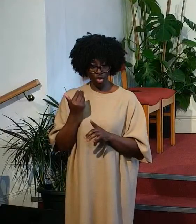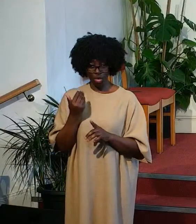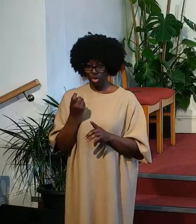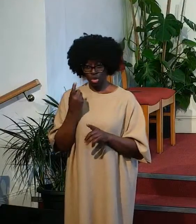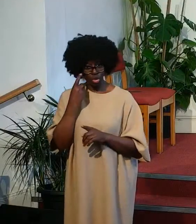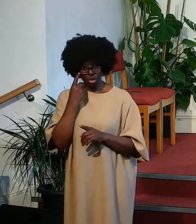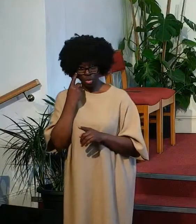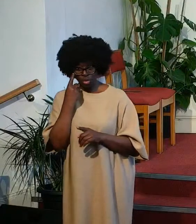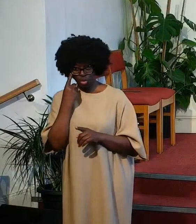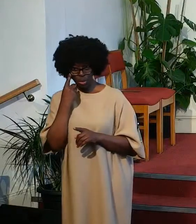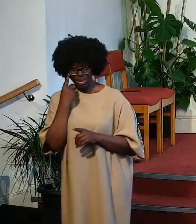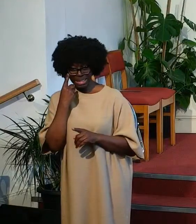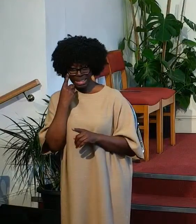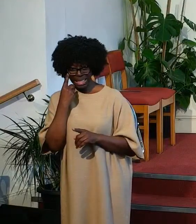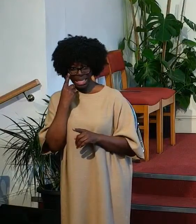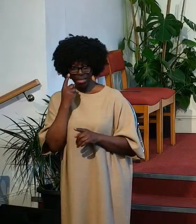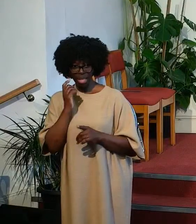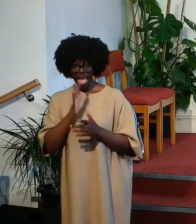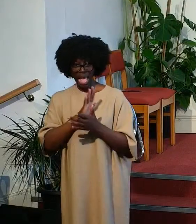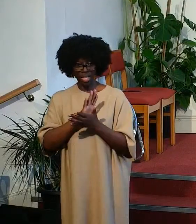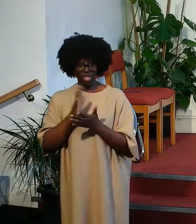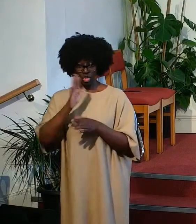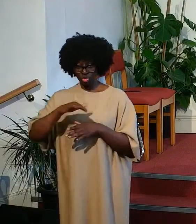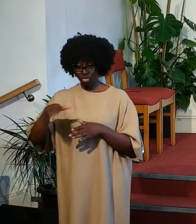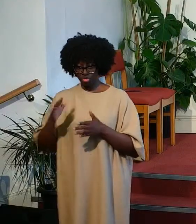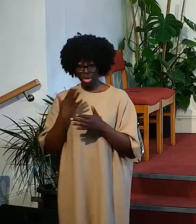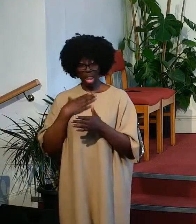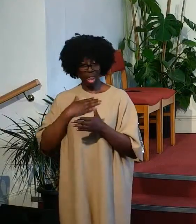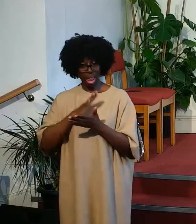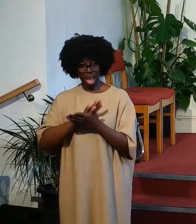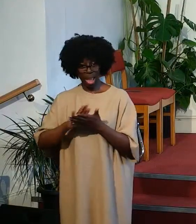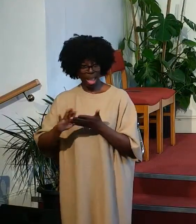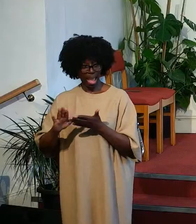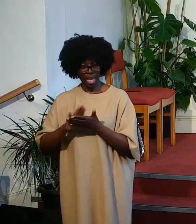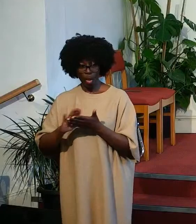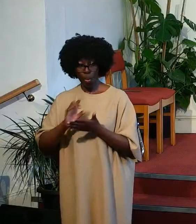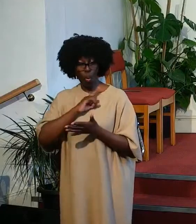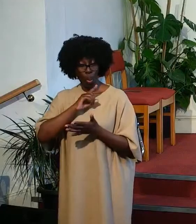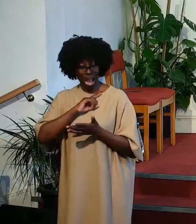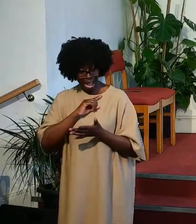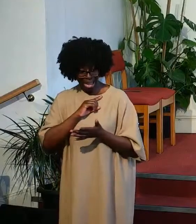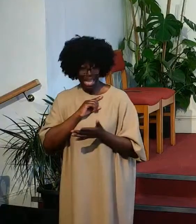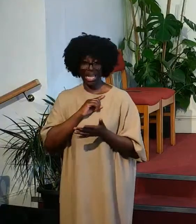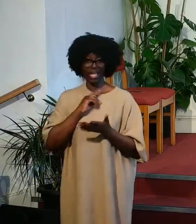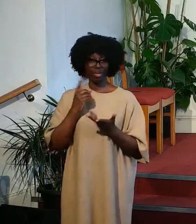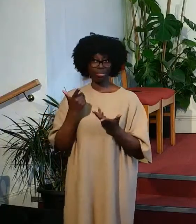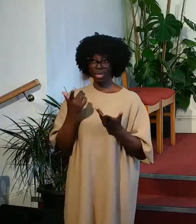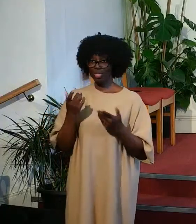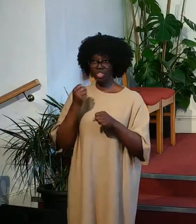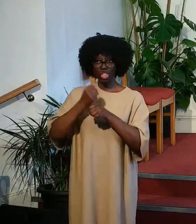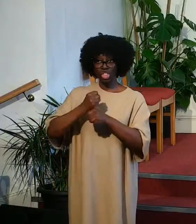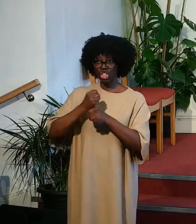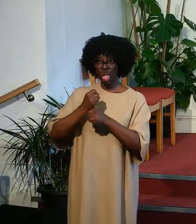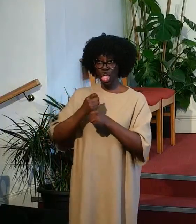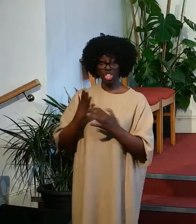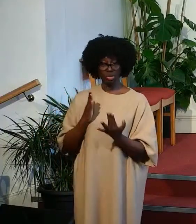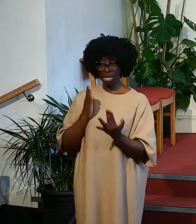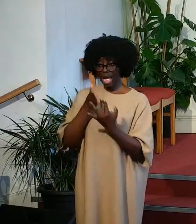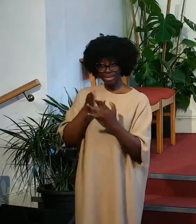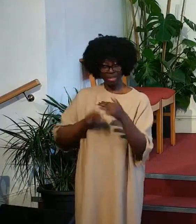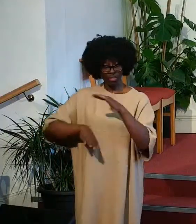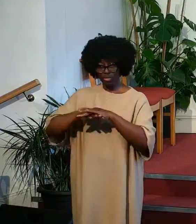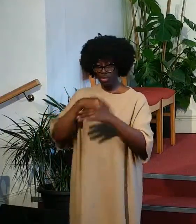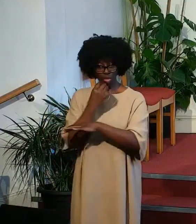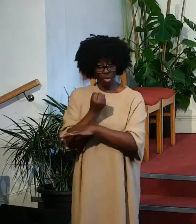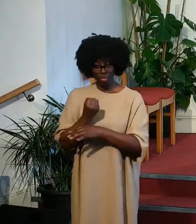church just can't cater for those individuals. But on the lower spectrum of GDD, you will meet such individuals in